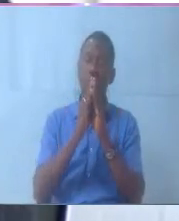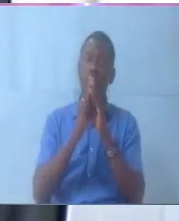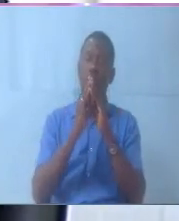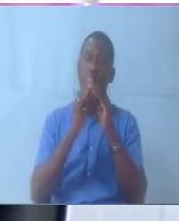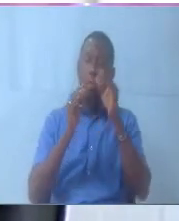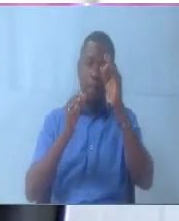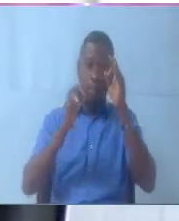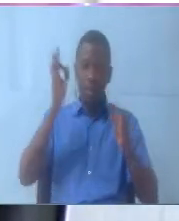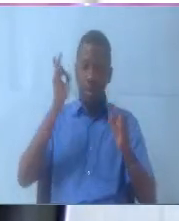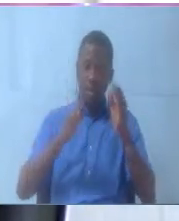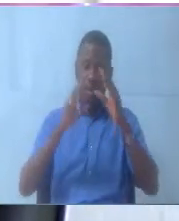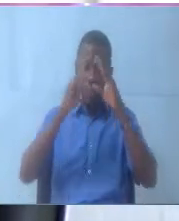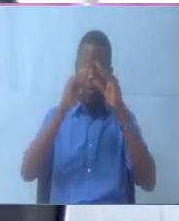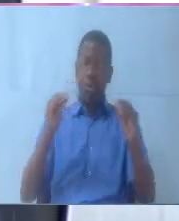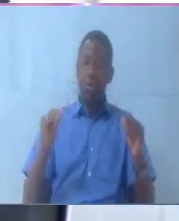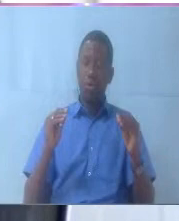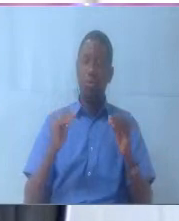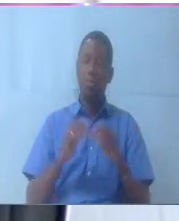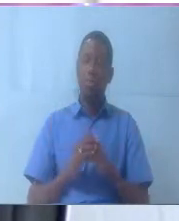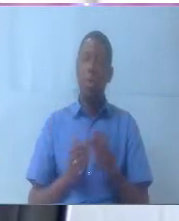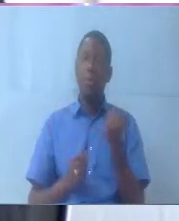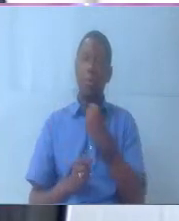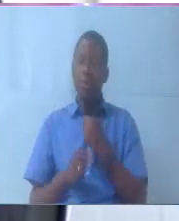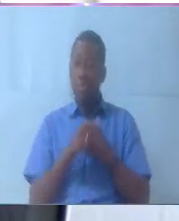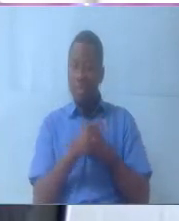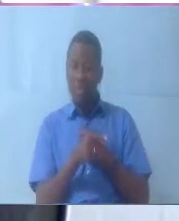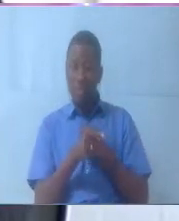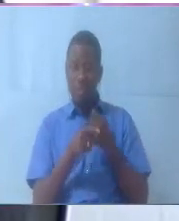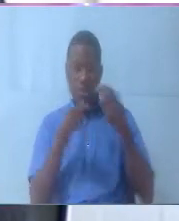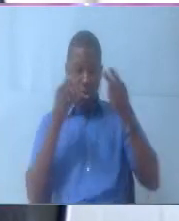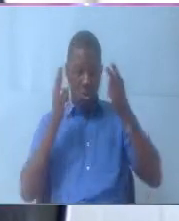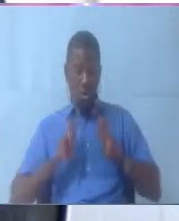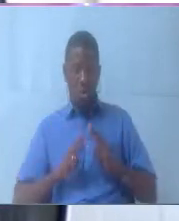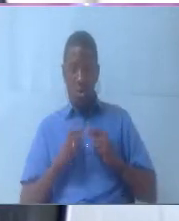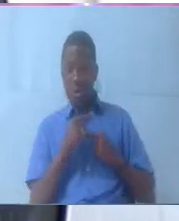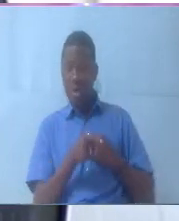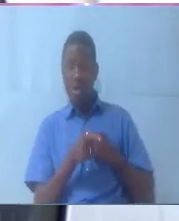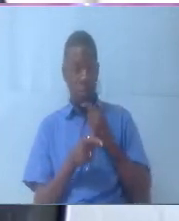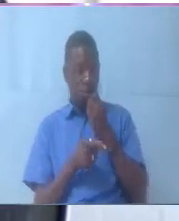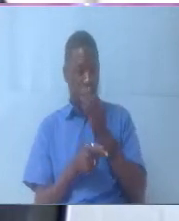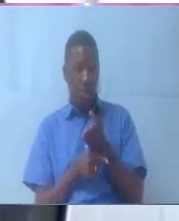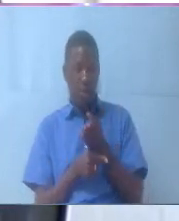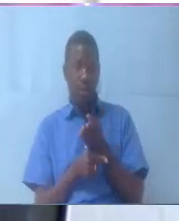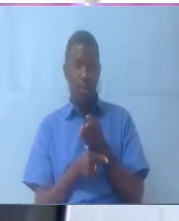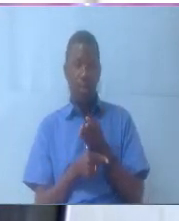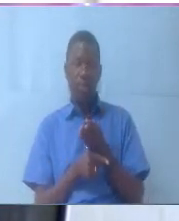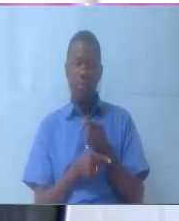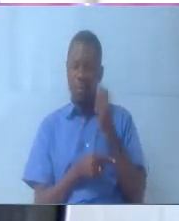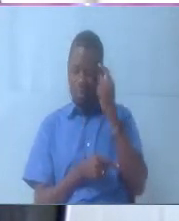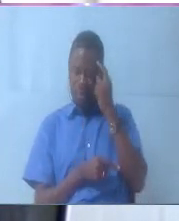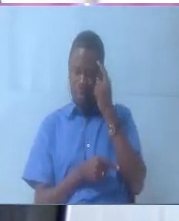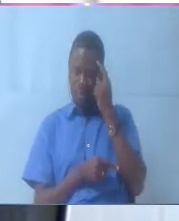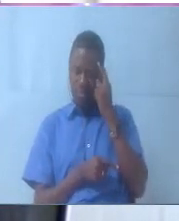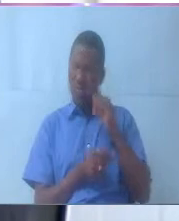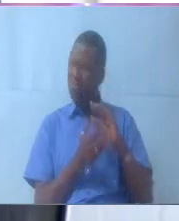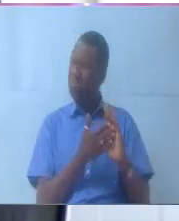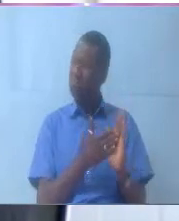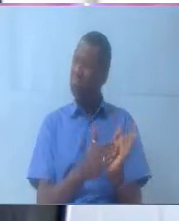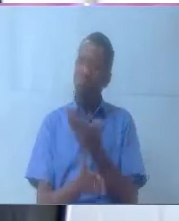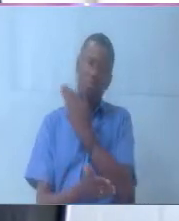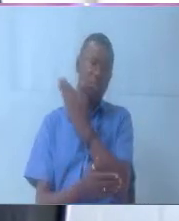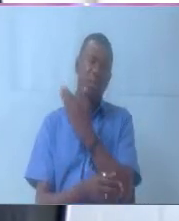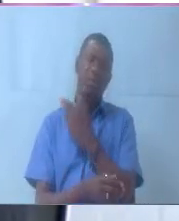So because of that law, this law, bitu wo loi nyi loi mem fototeng I struck out the matter na ko nyi